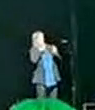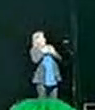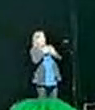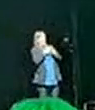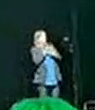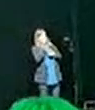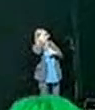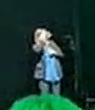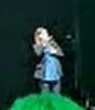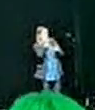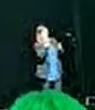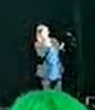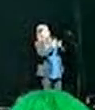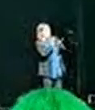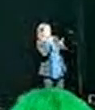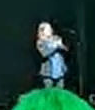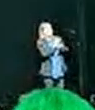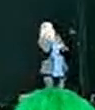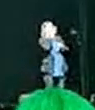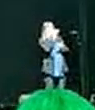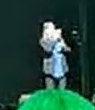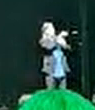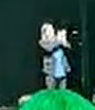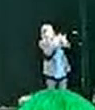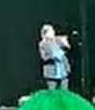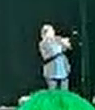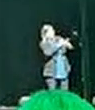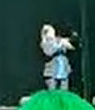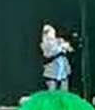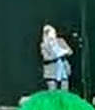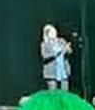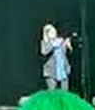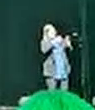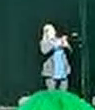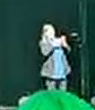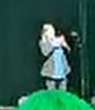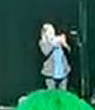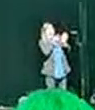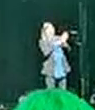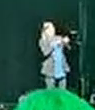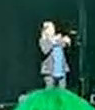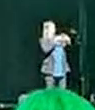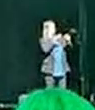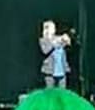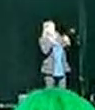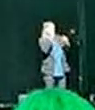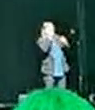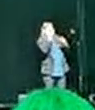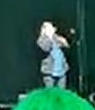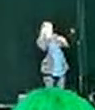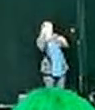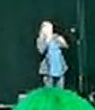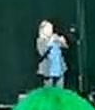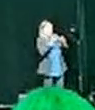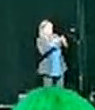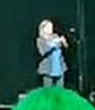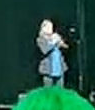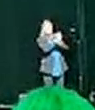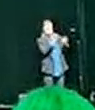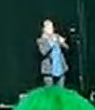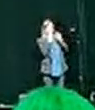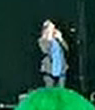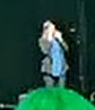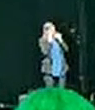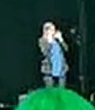who has three published and acclaimed poetry collections, Style, Nearly 40, and There Will Be No Tears. Her